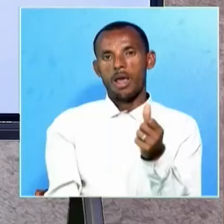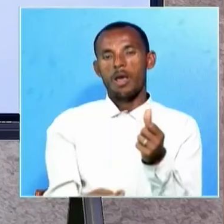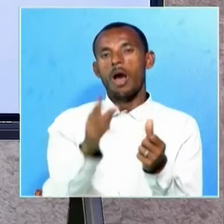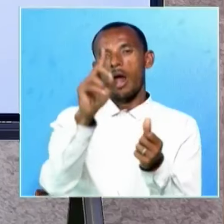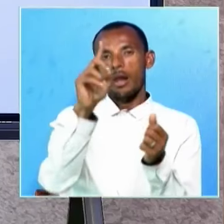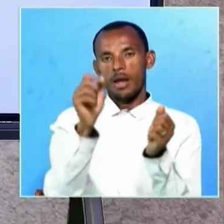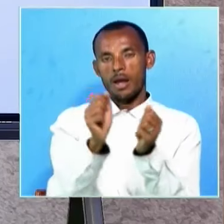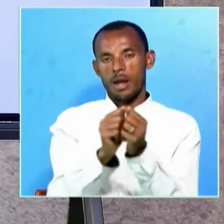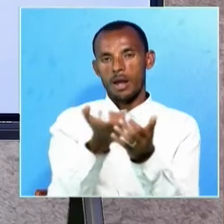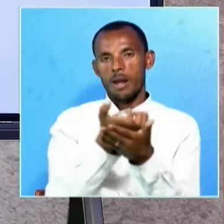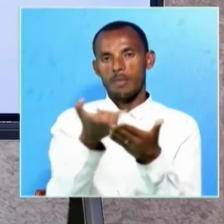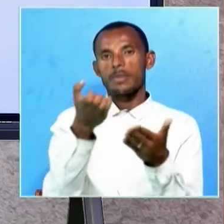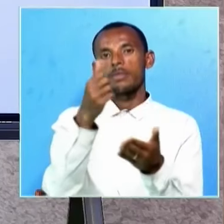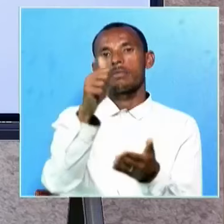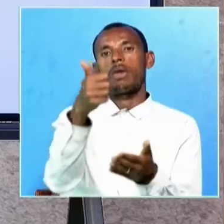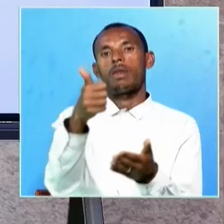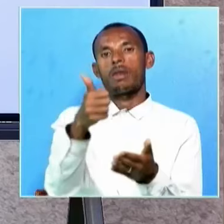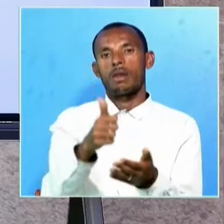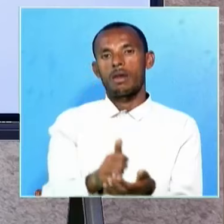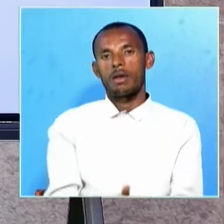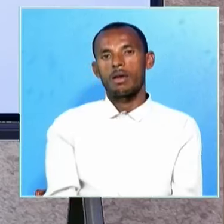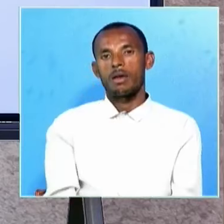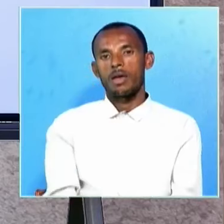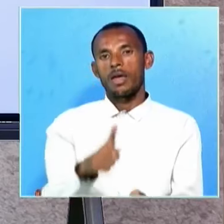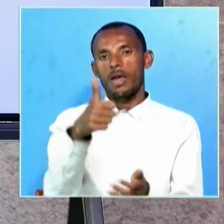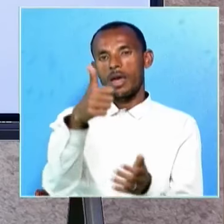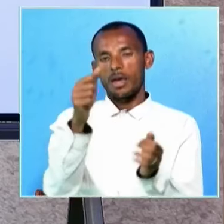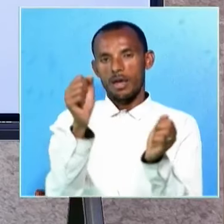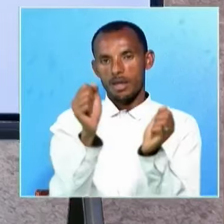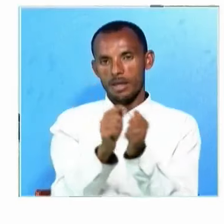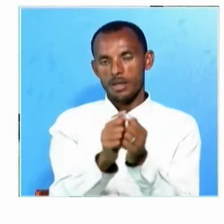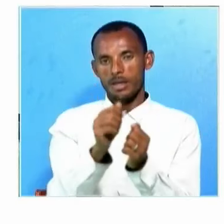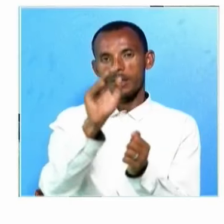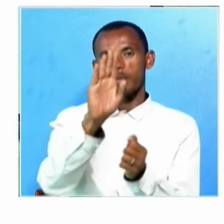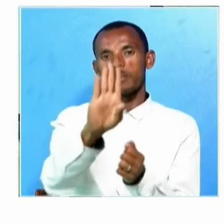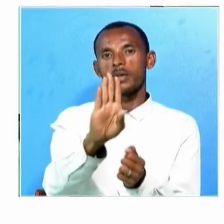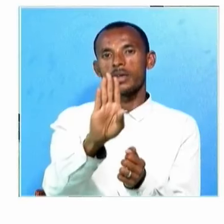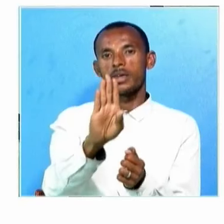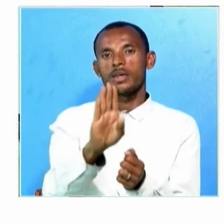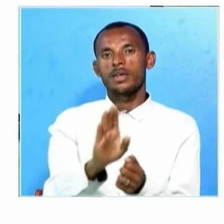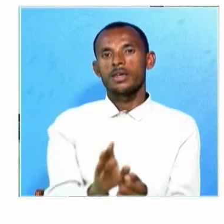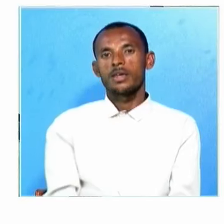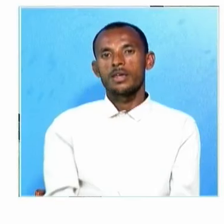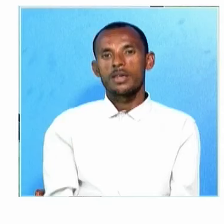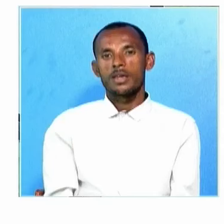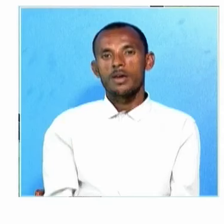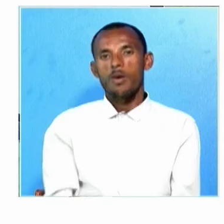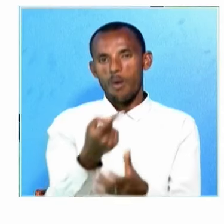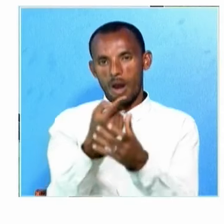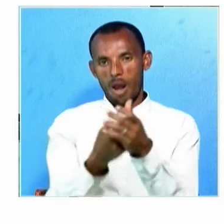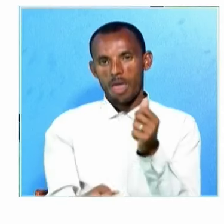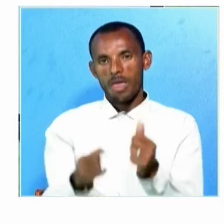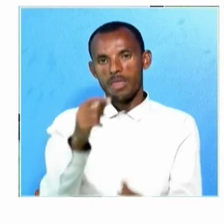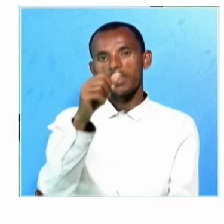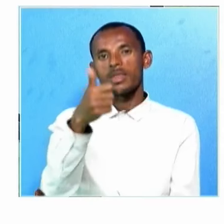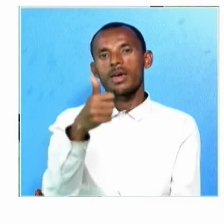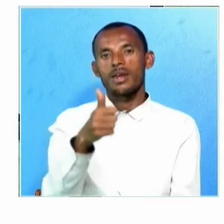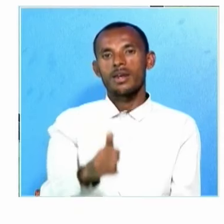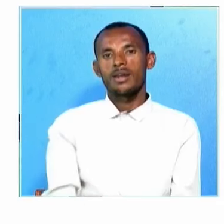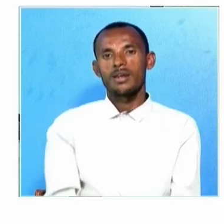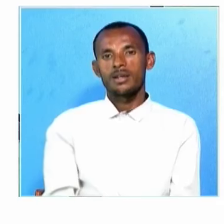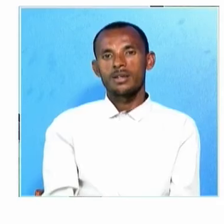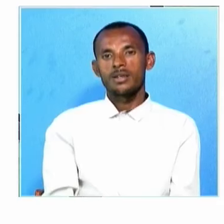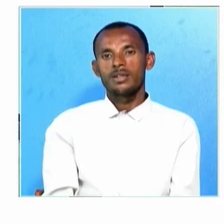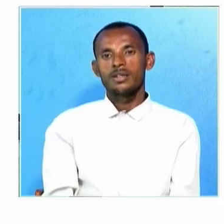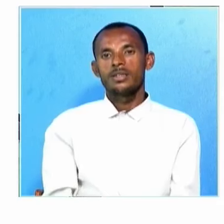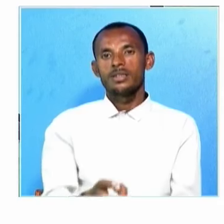common element, that's 10. Therefore, A intersection B is this only 10. This